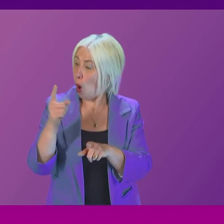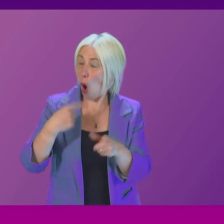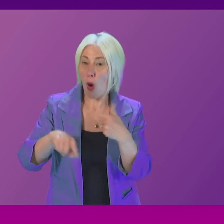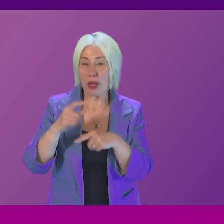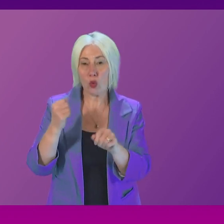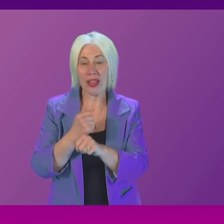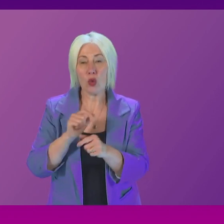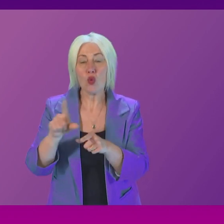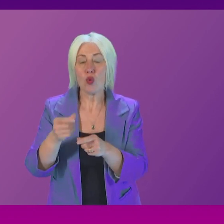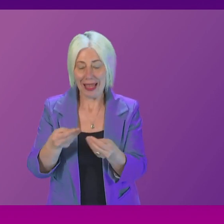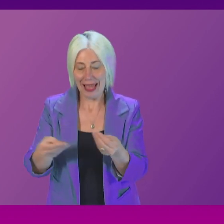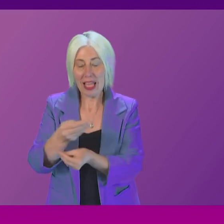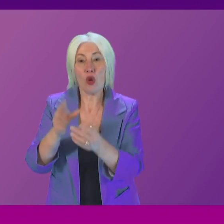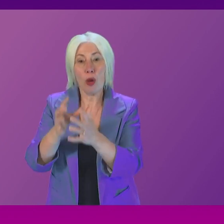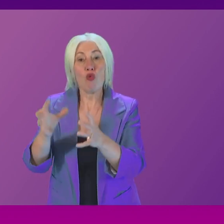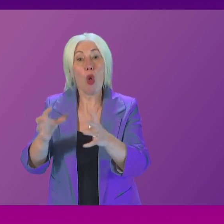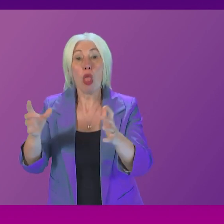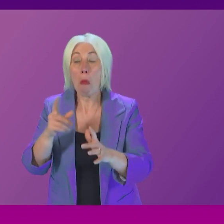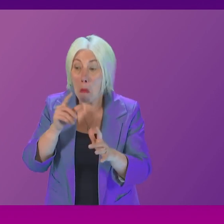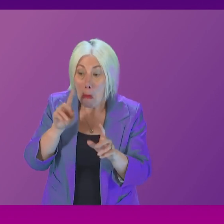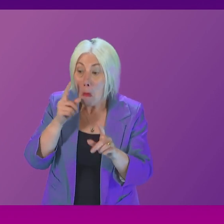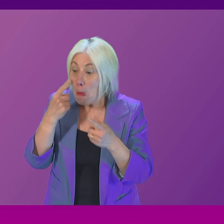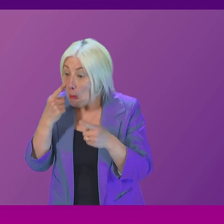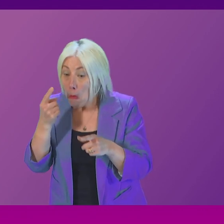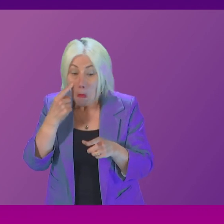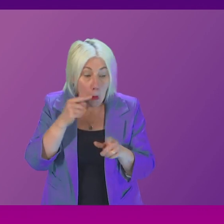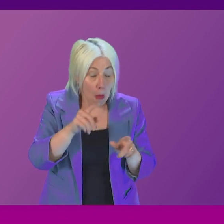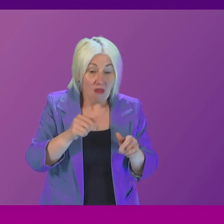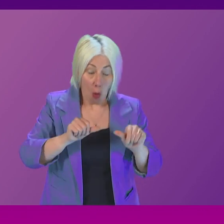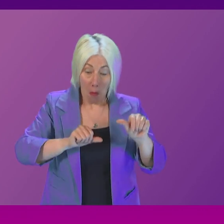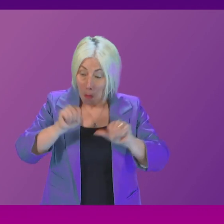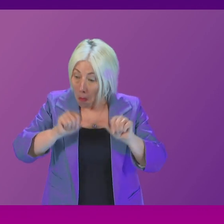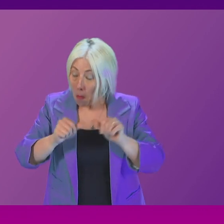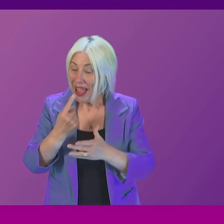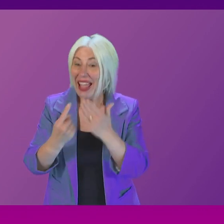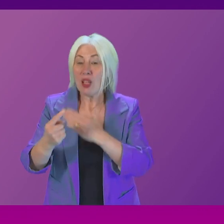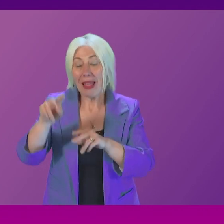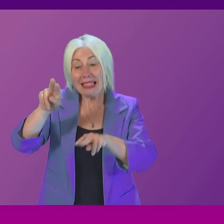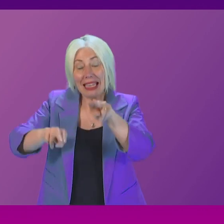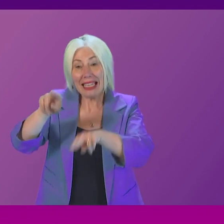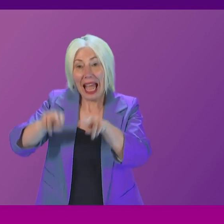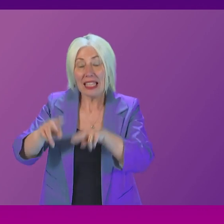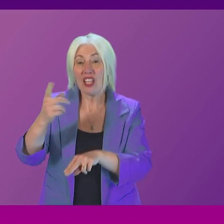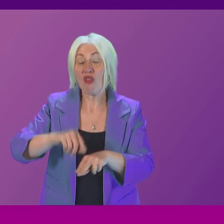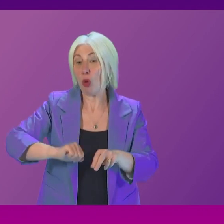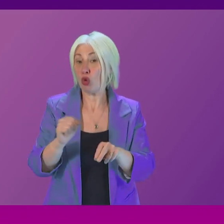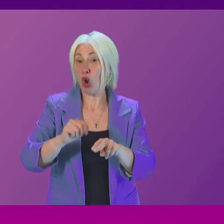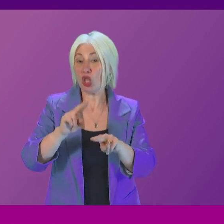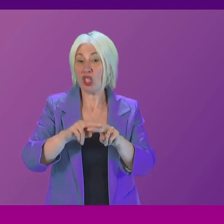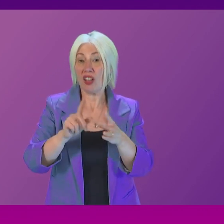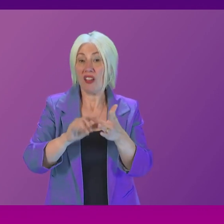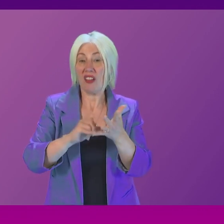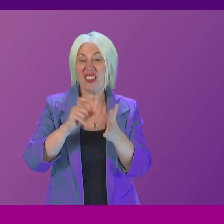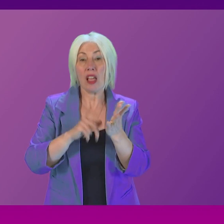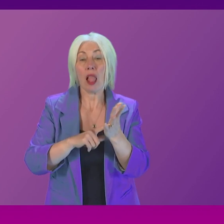to economic growth. And there are signs, including from data and independent analysis we've now seen from the Scottish Fiscal Commission,